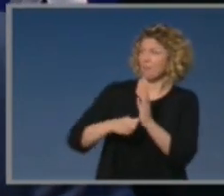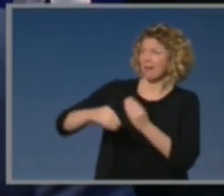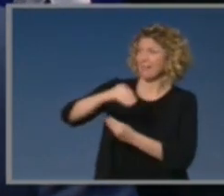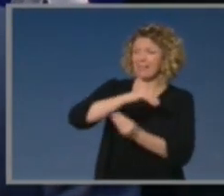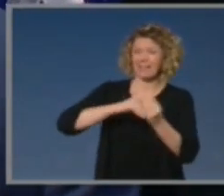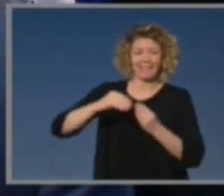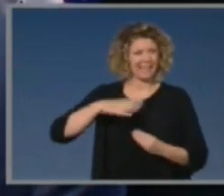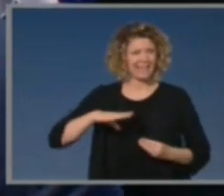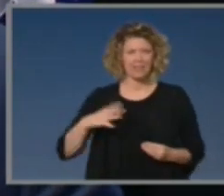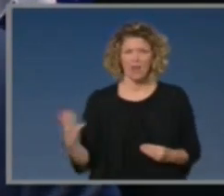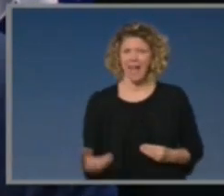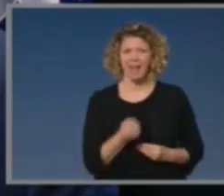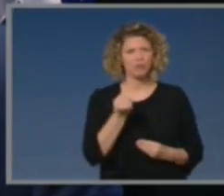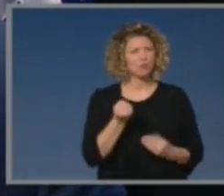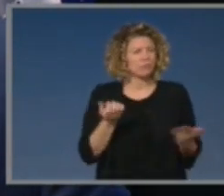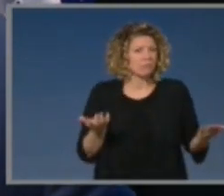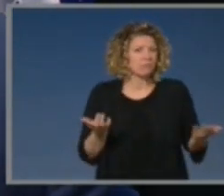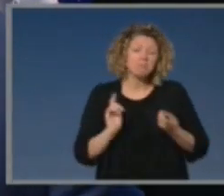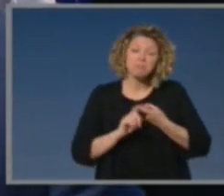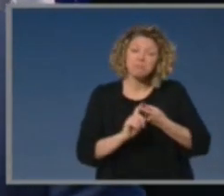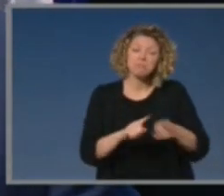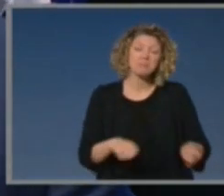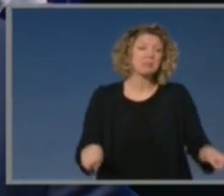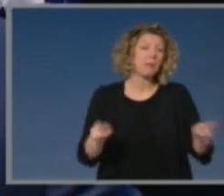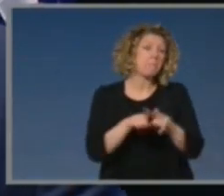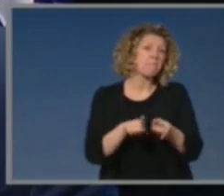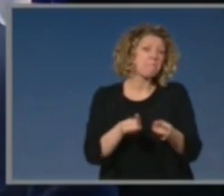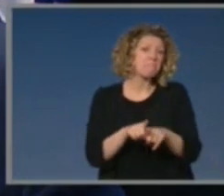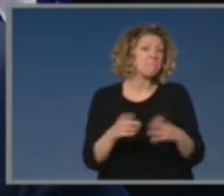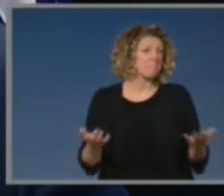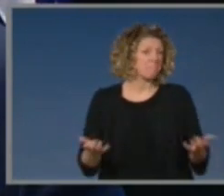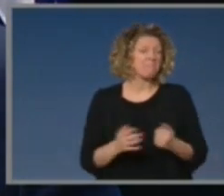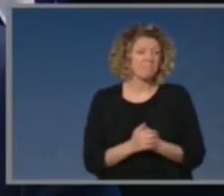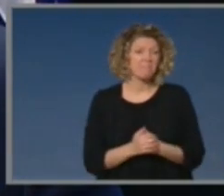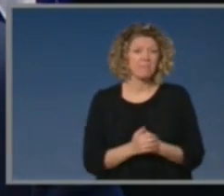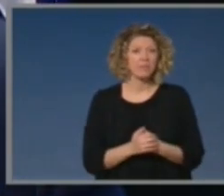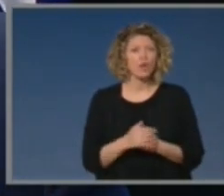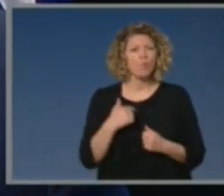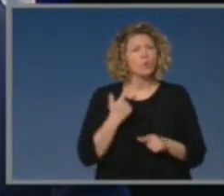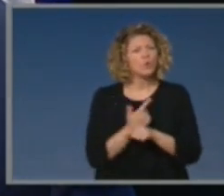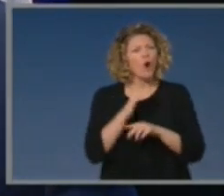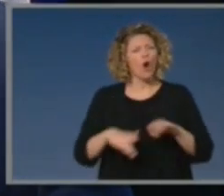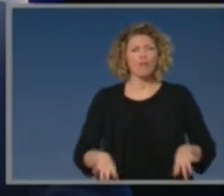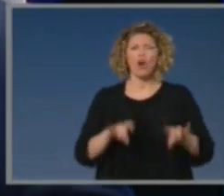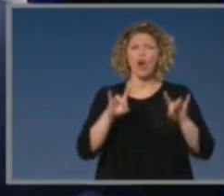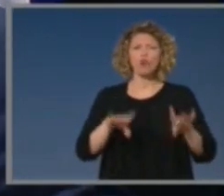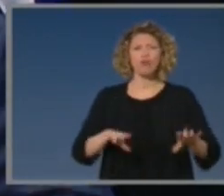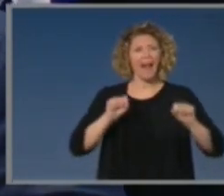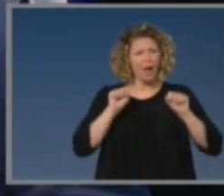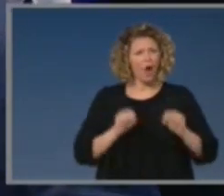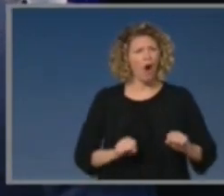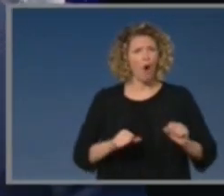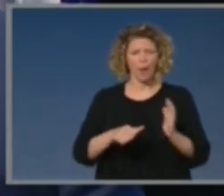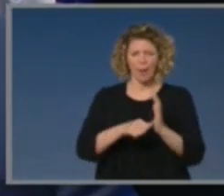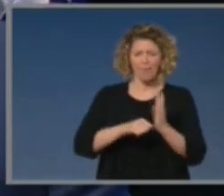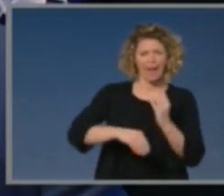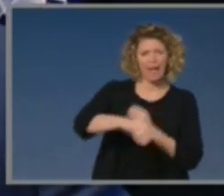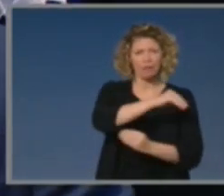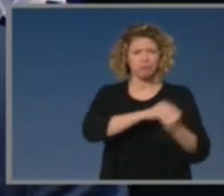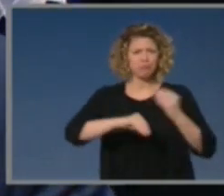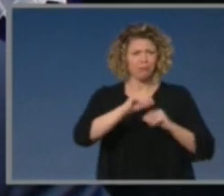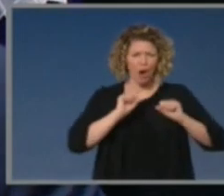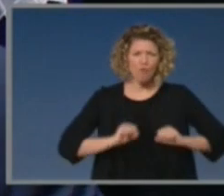I've been involved with, and that will continue to be the theme. I've talked before about sovereignty. Sovereignty means that we can get Australians back into jobs. It means